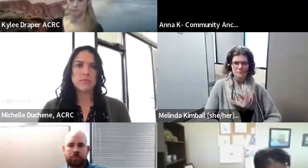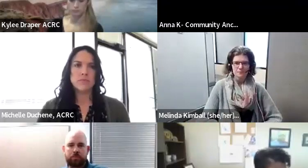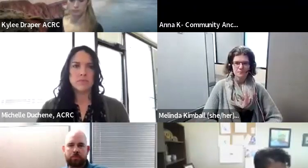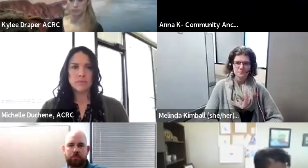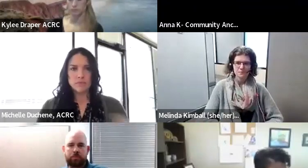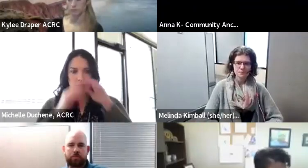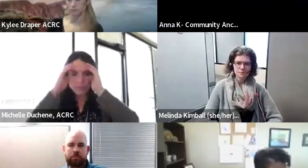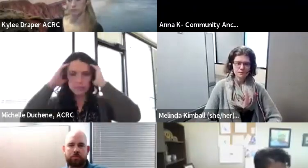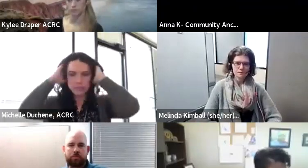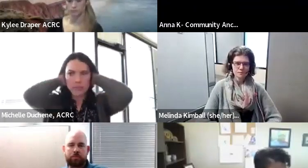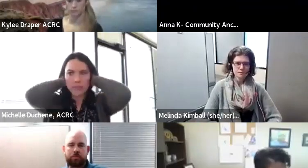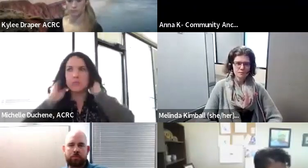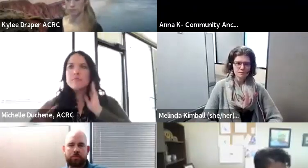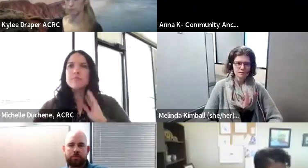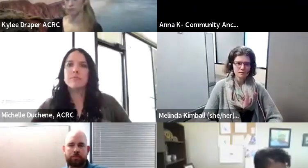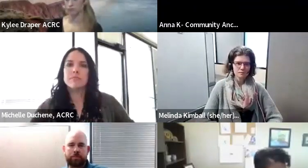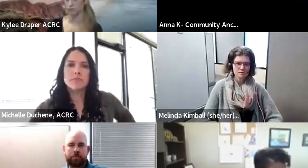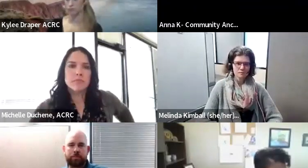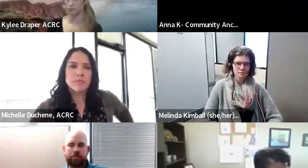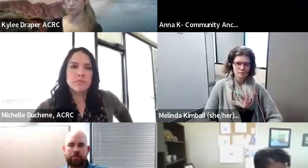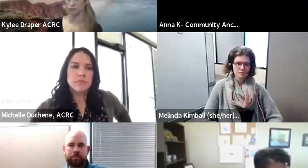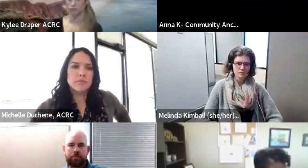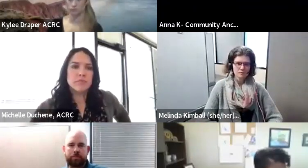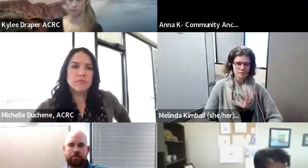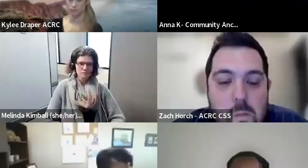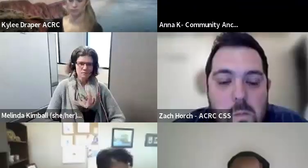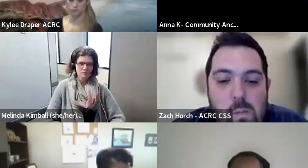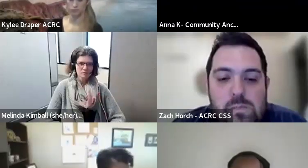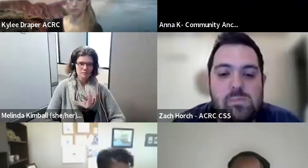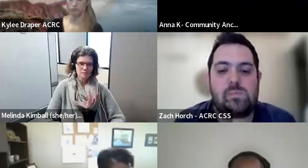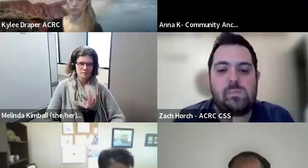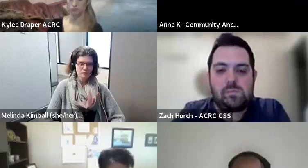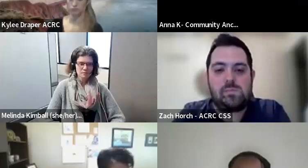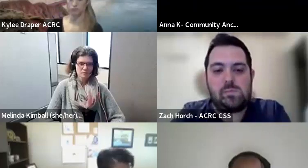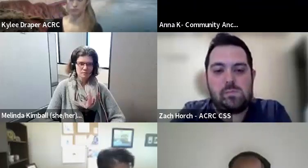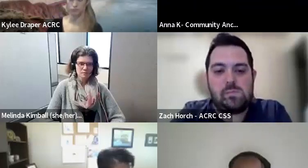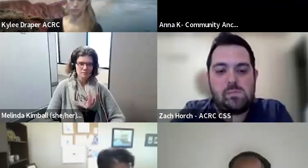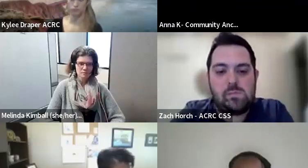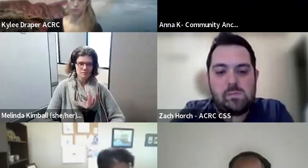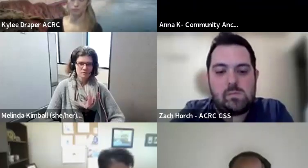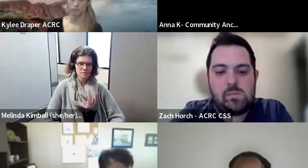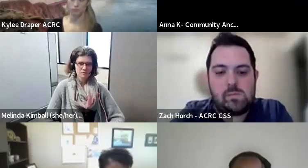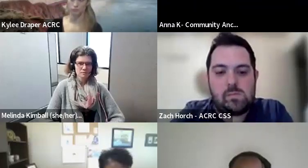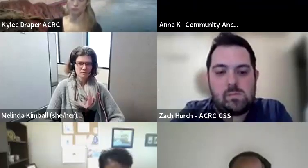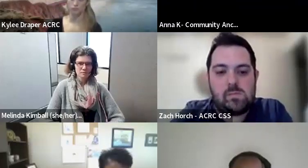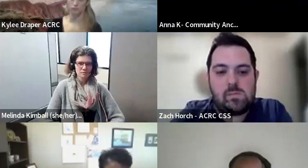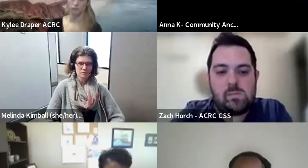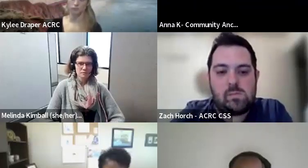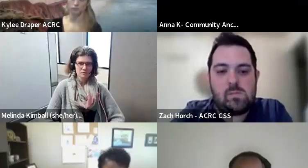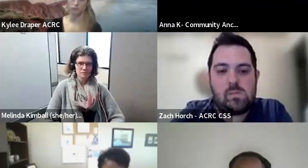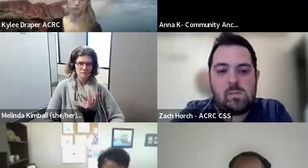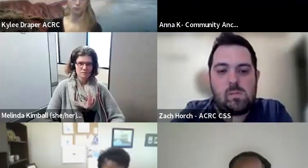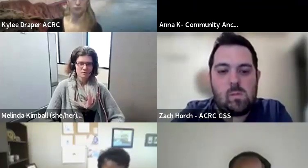There we go. All right. We received information about the master plan for developmental services that the